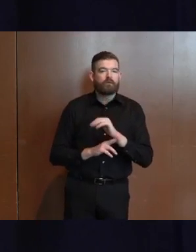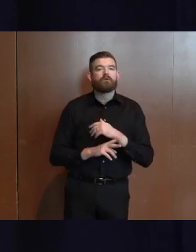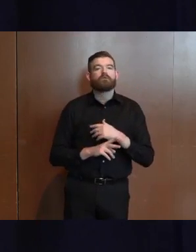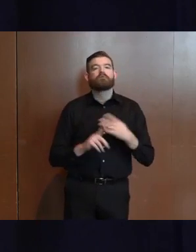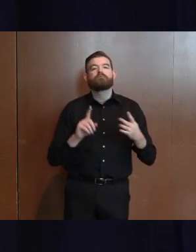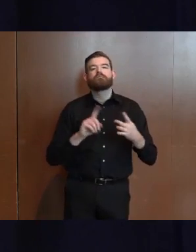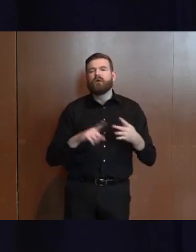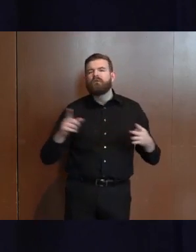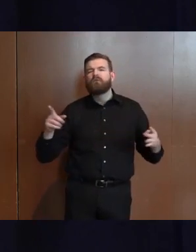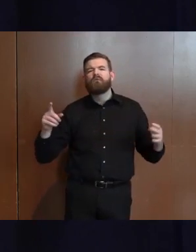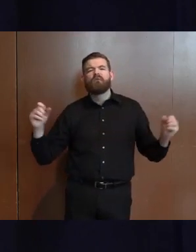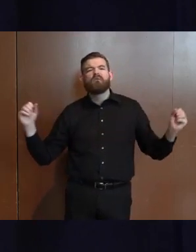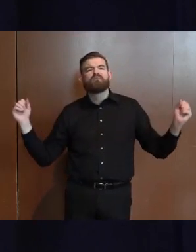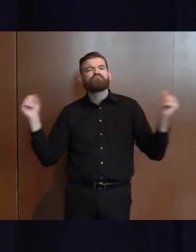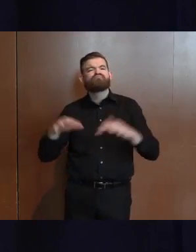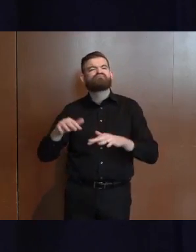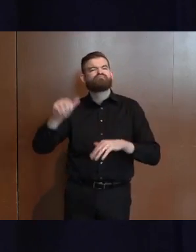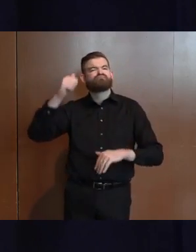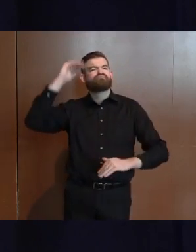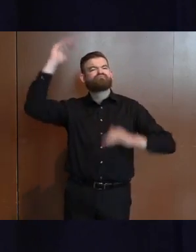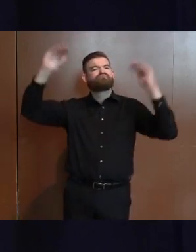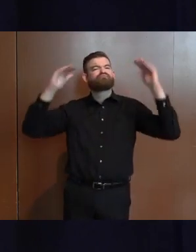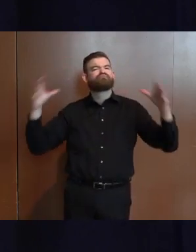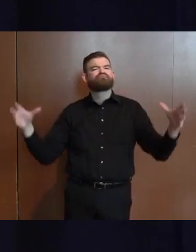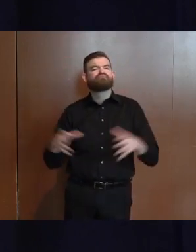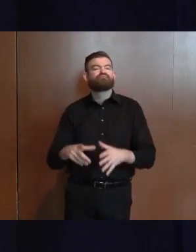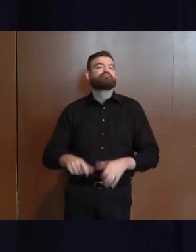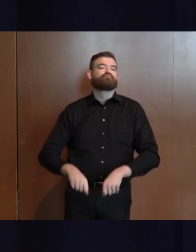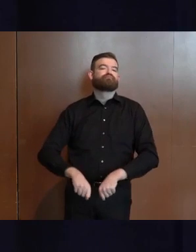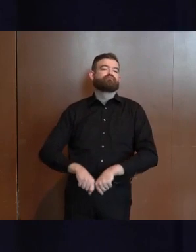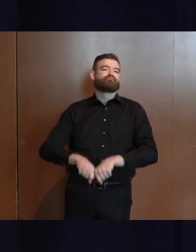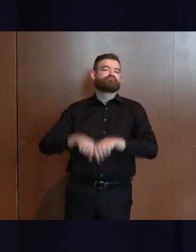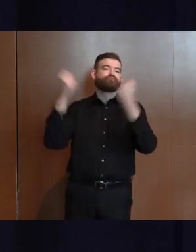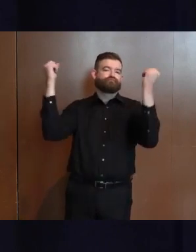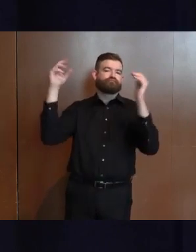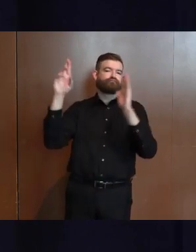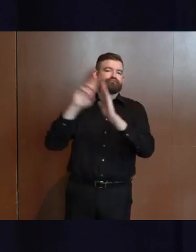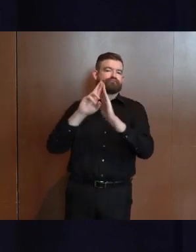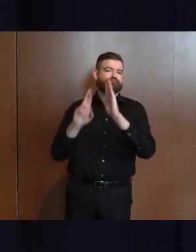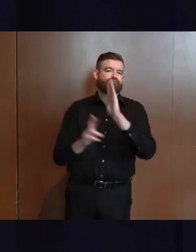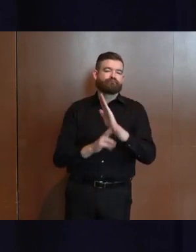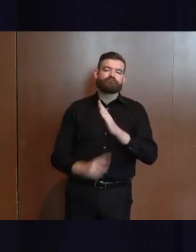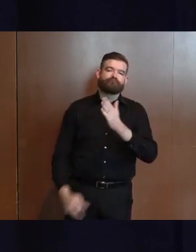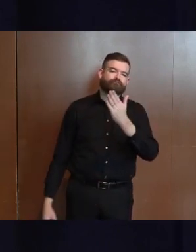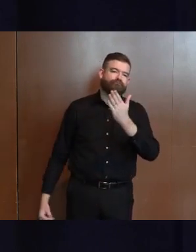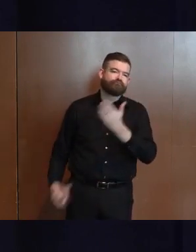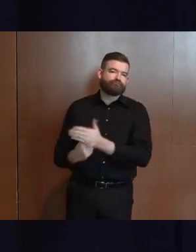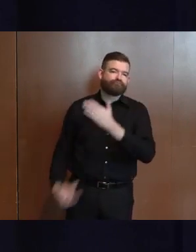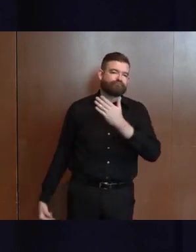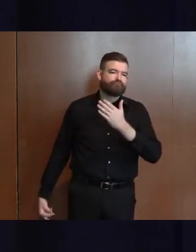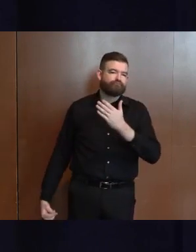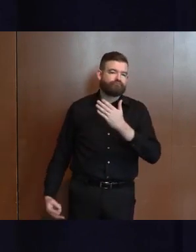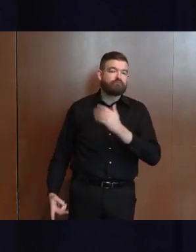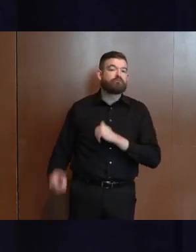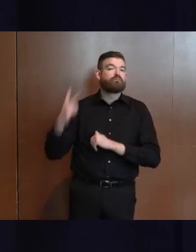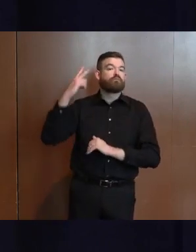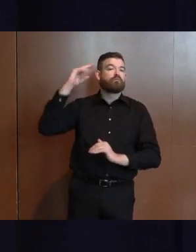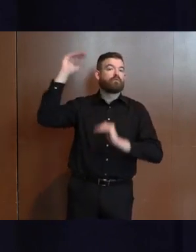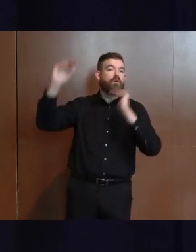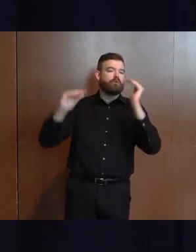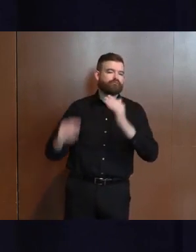in 10 adults being charged with violation of the EO, and as well as 2 adults being charged with 6 counts of